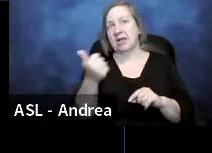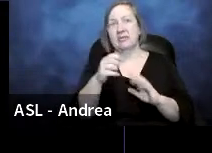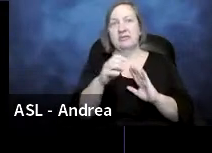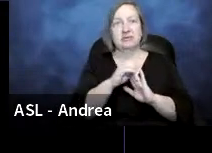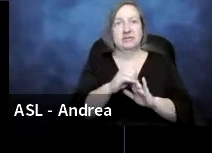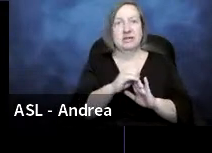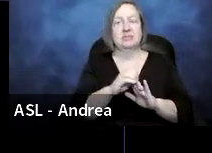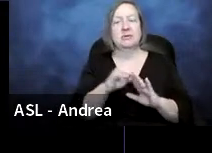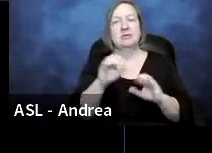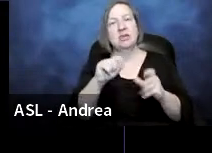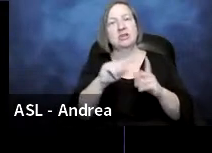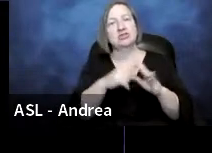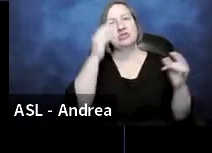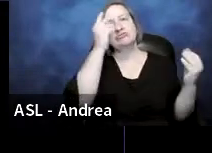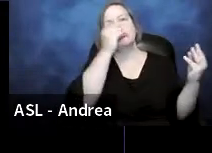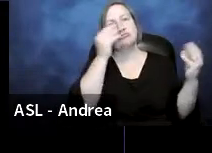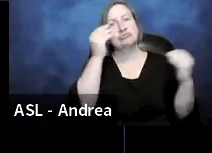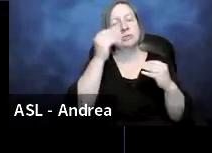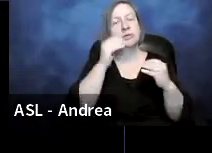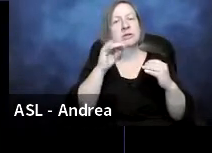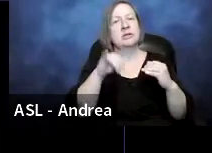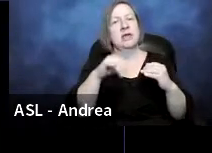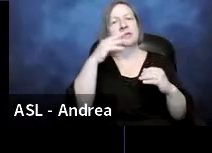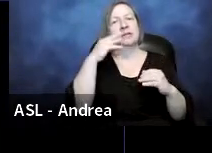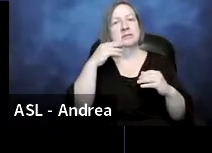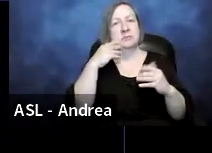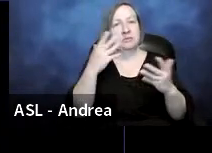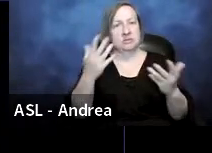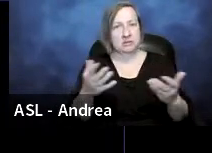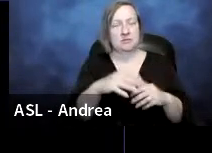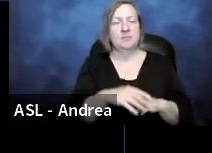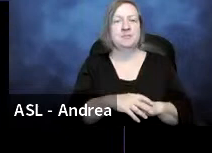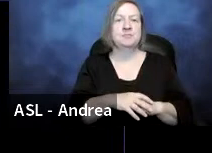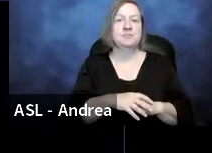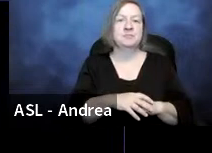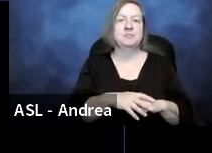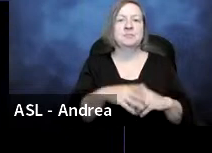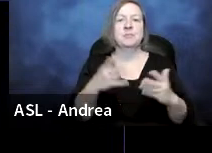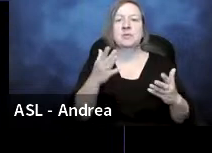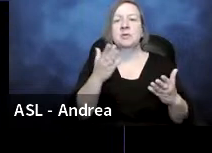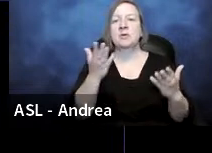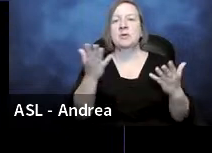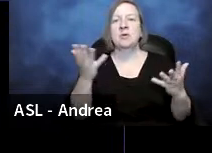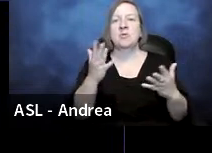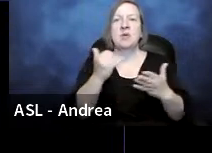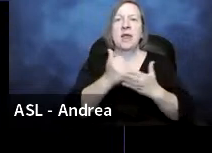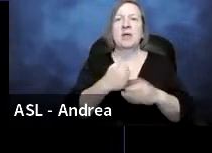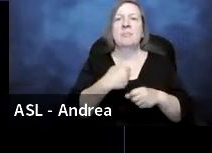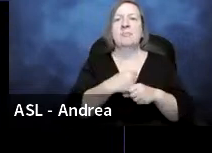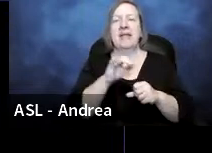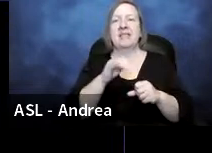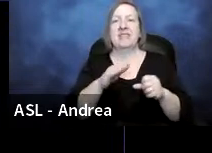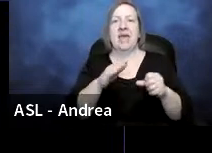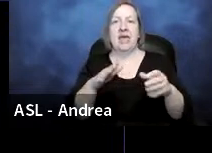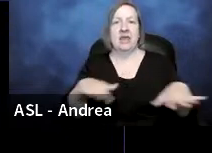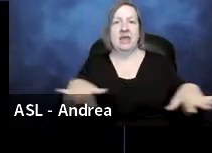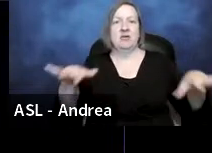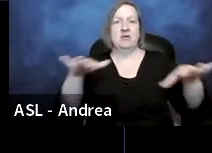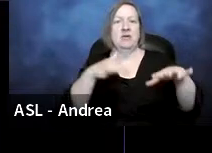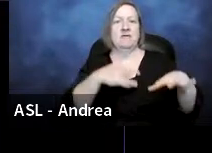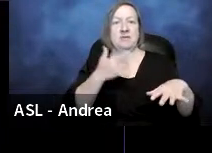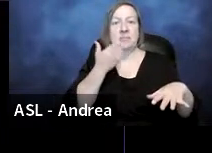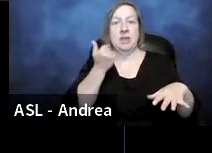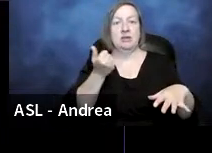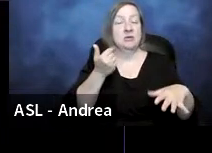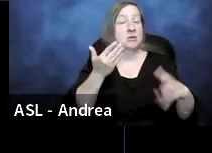is an example that can start to think about that experience as well. What might help to make that space positive? Is